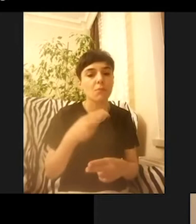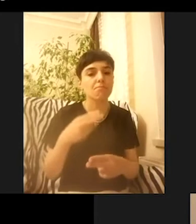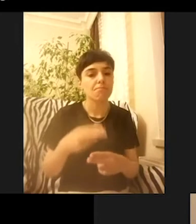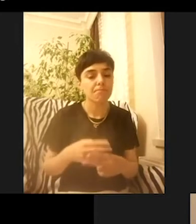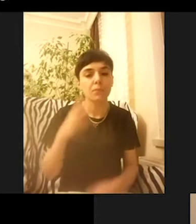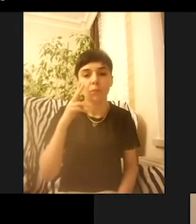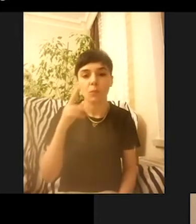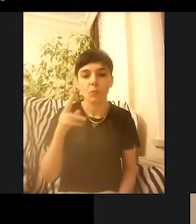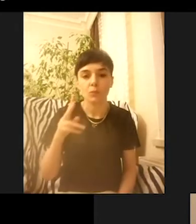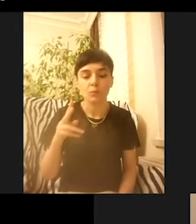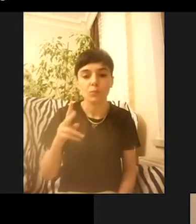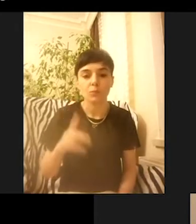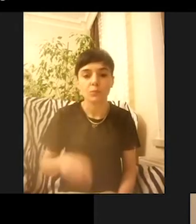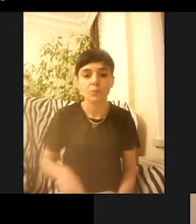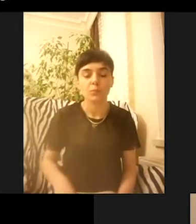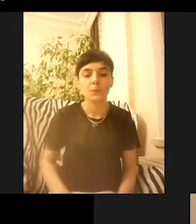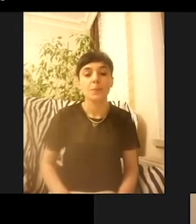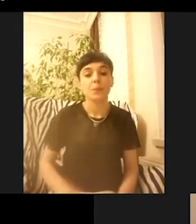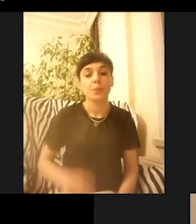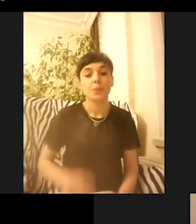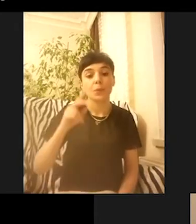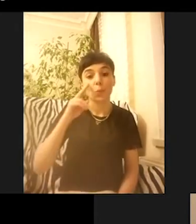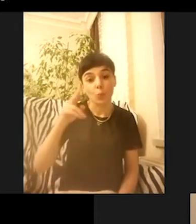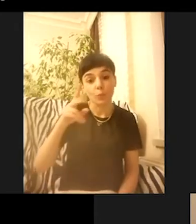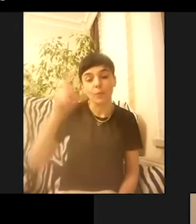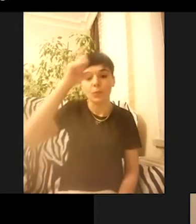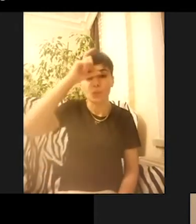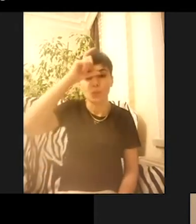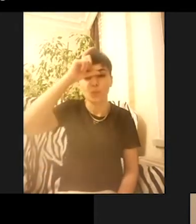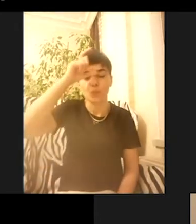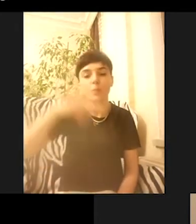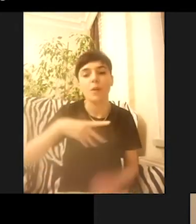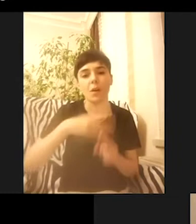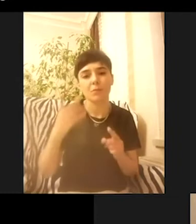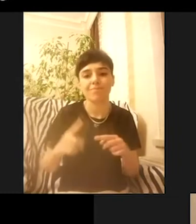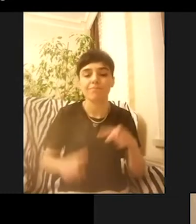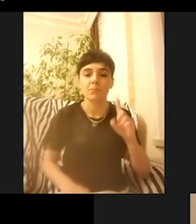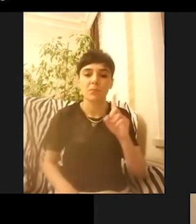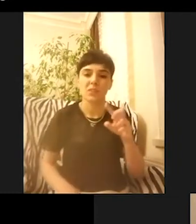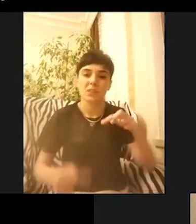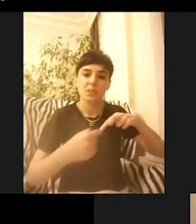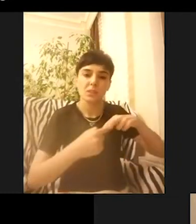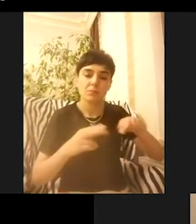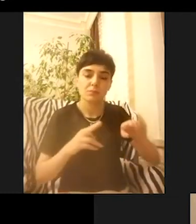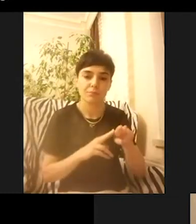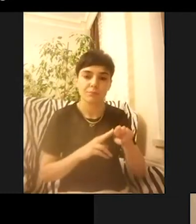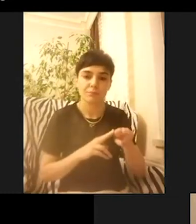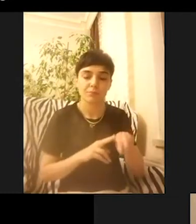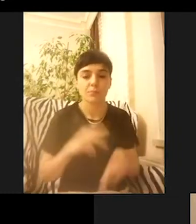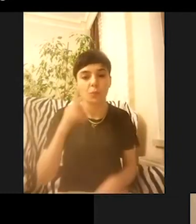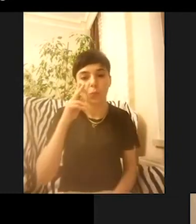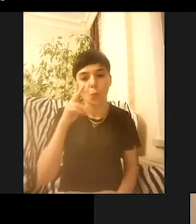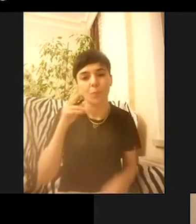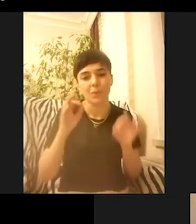LGBT movement in Turkey, and how it structured certain silences and exclusions within itself. And